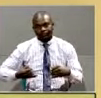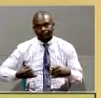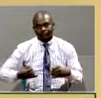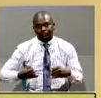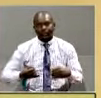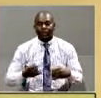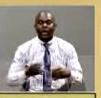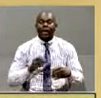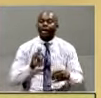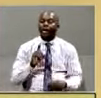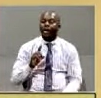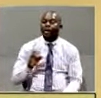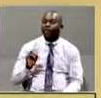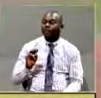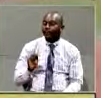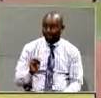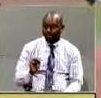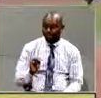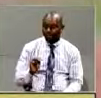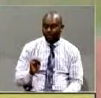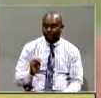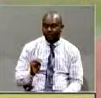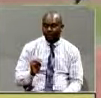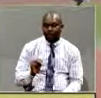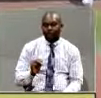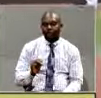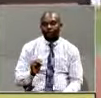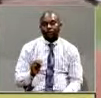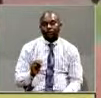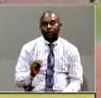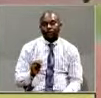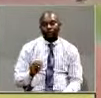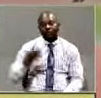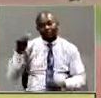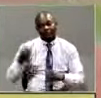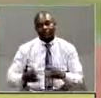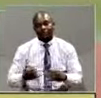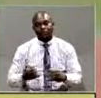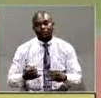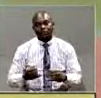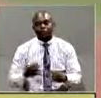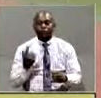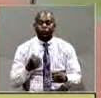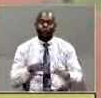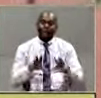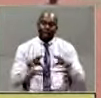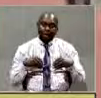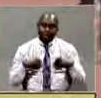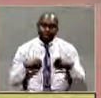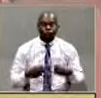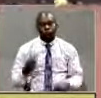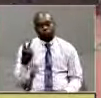100 meters, if 6 foreigners qualify for 100 for finals, we shall only allow